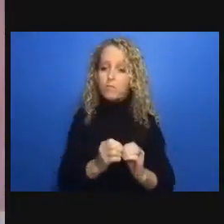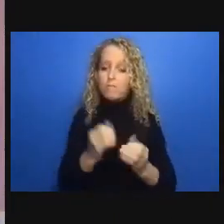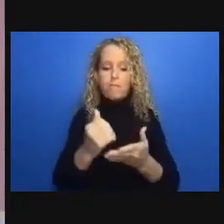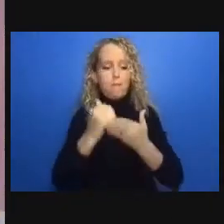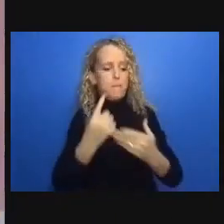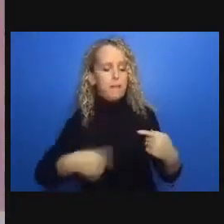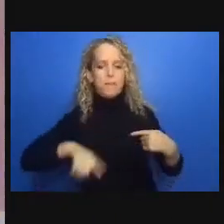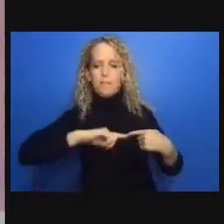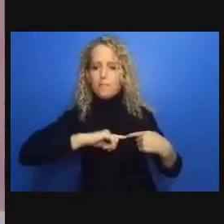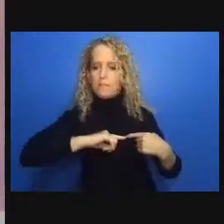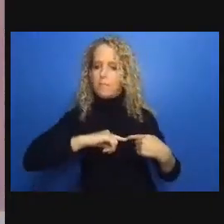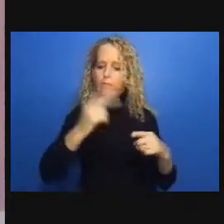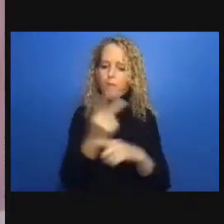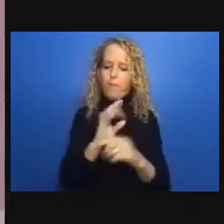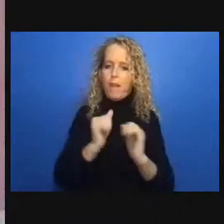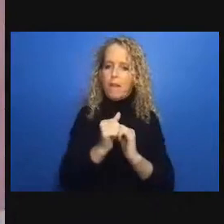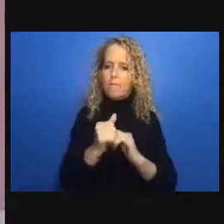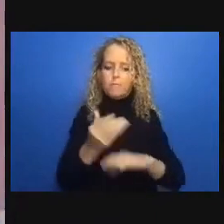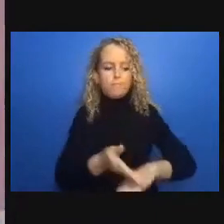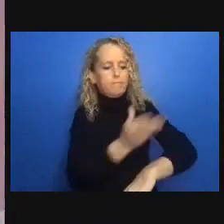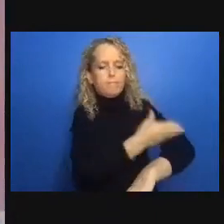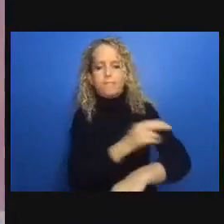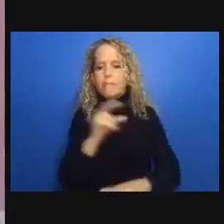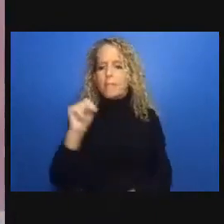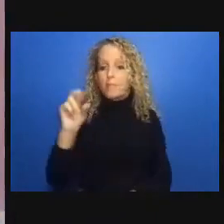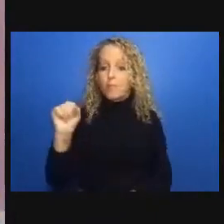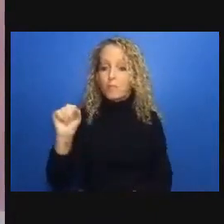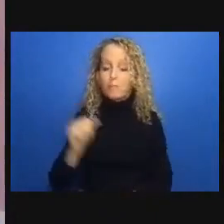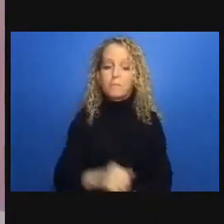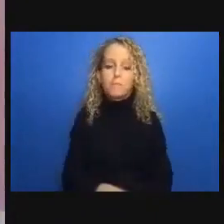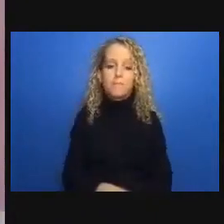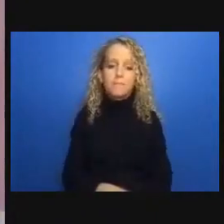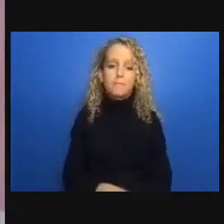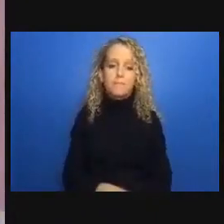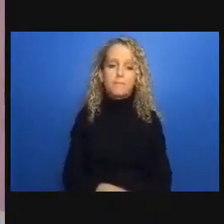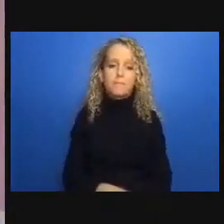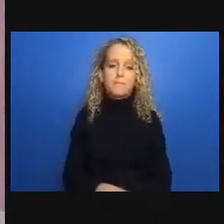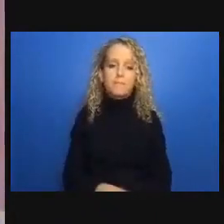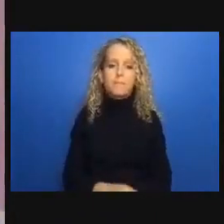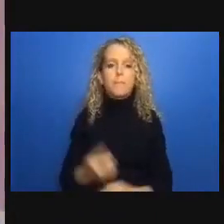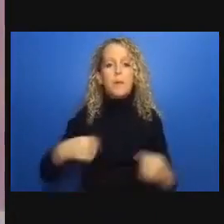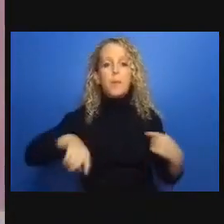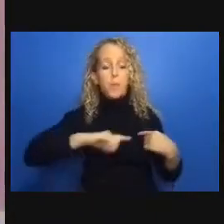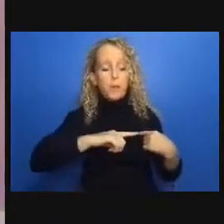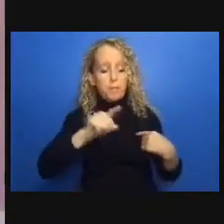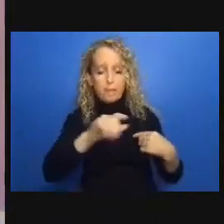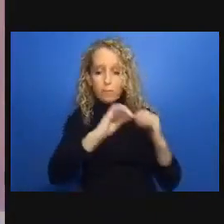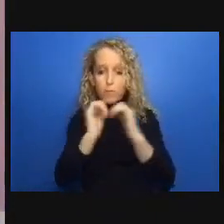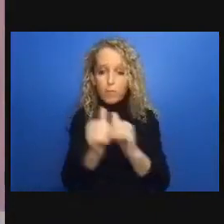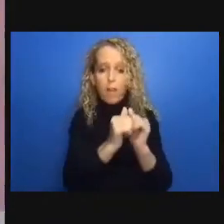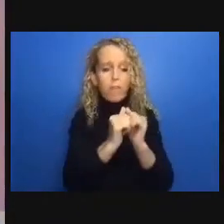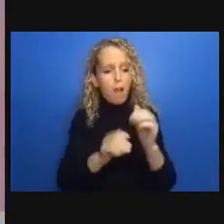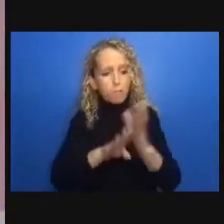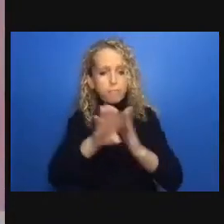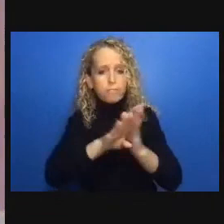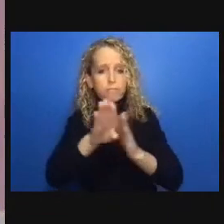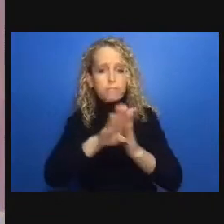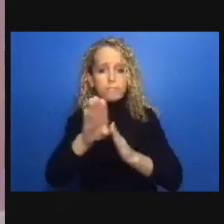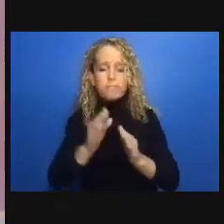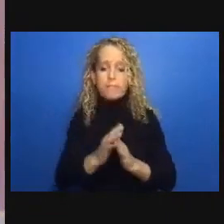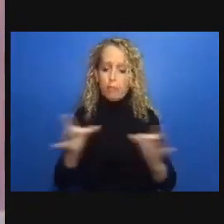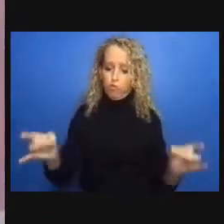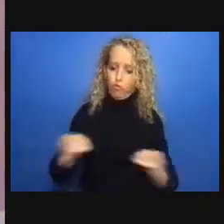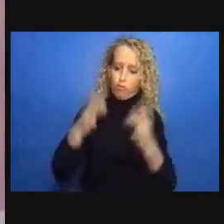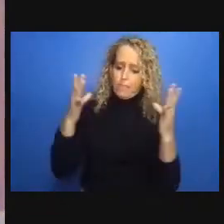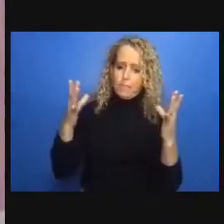reimagine a bolder Nova Scotia. So we need together to build forward better, as a crisis is a terrible thing to